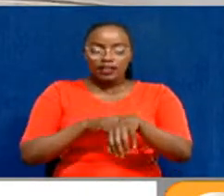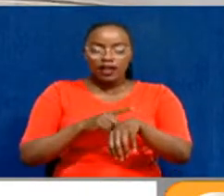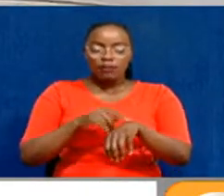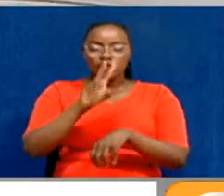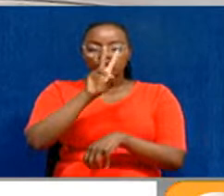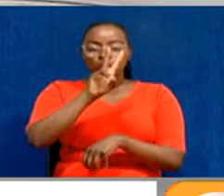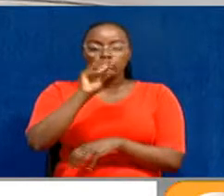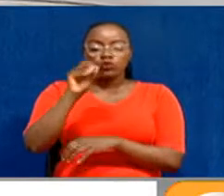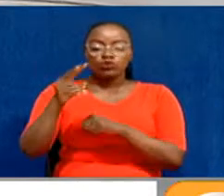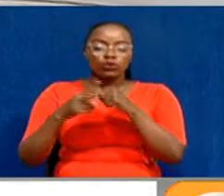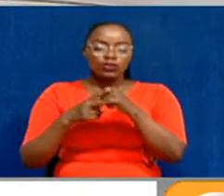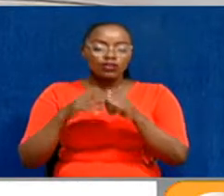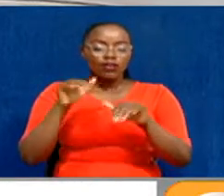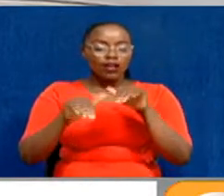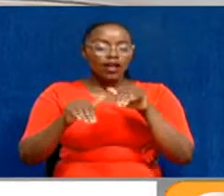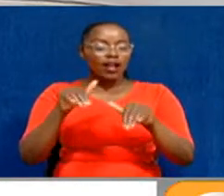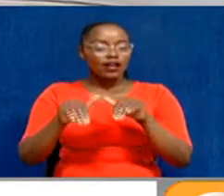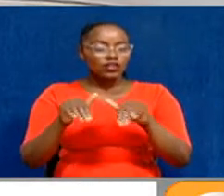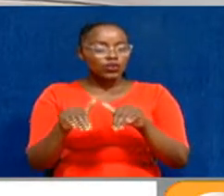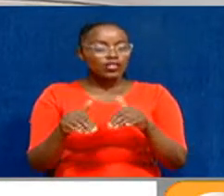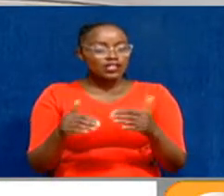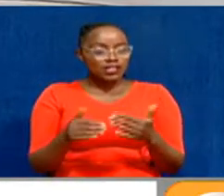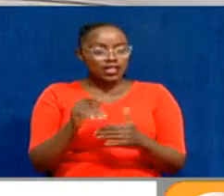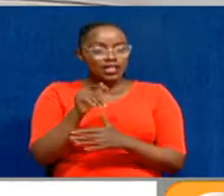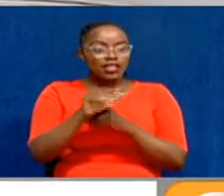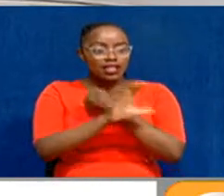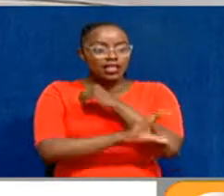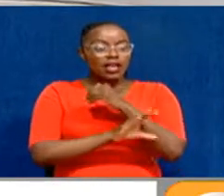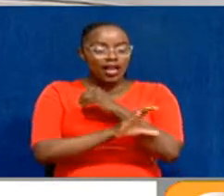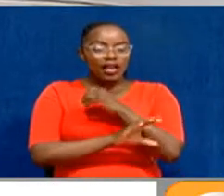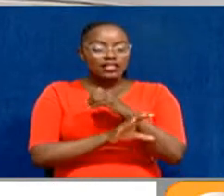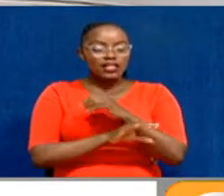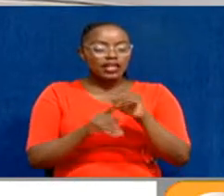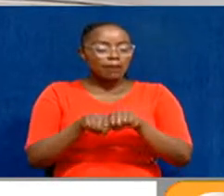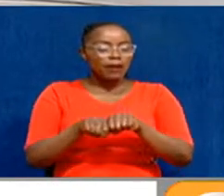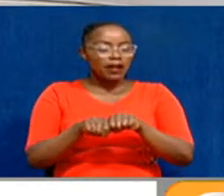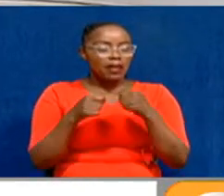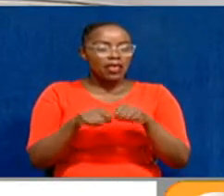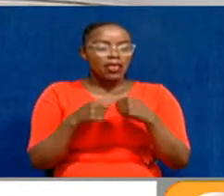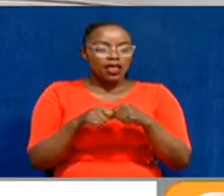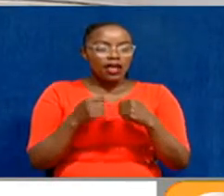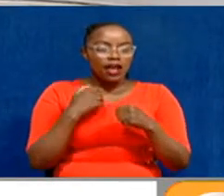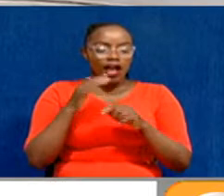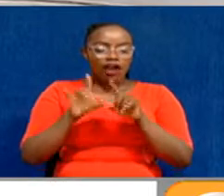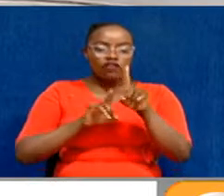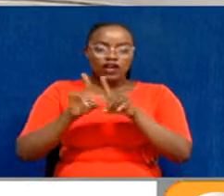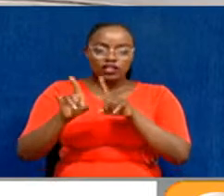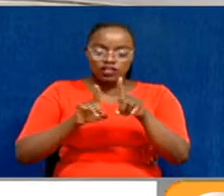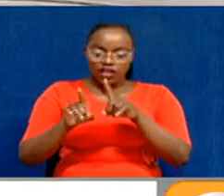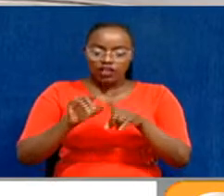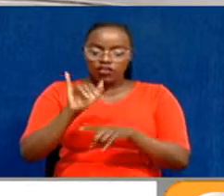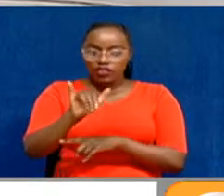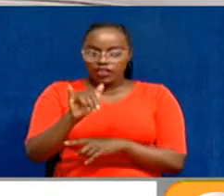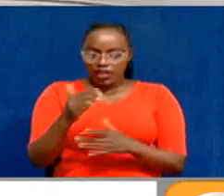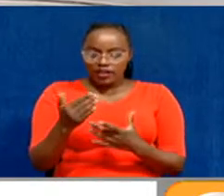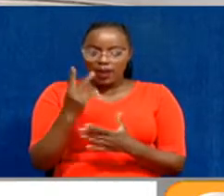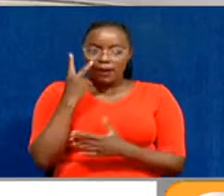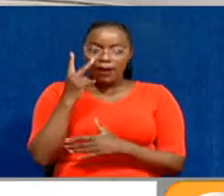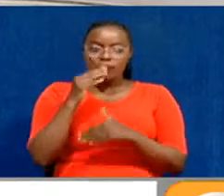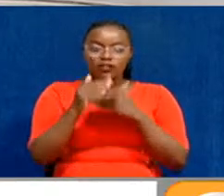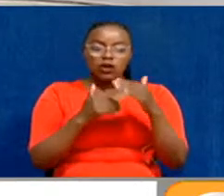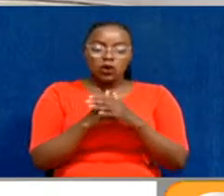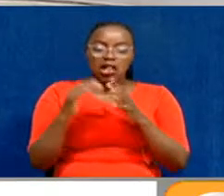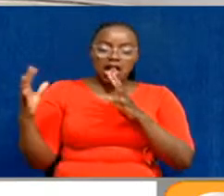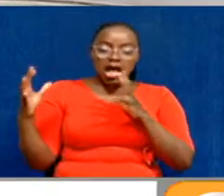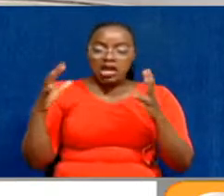the 2007 election, this country was in pieces. So there is a whole journey to it. I see all